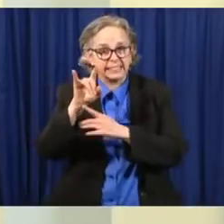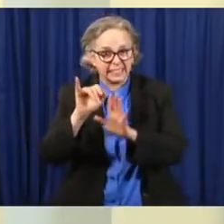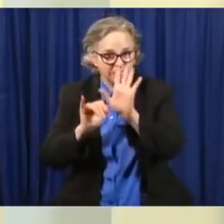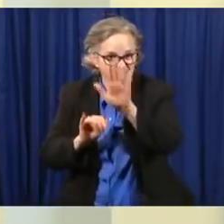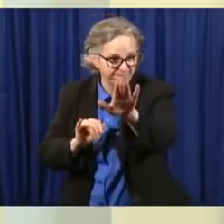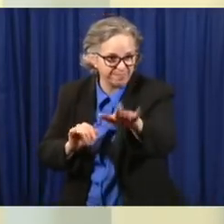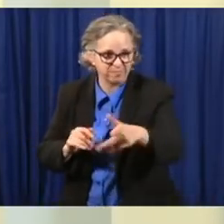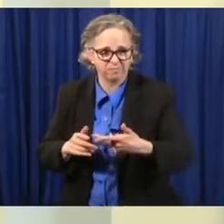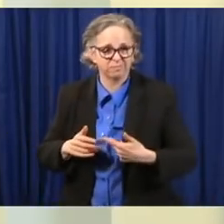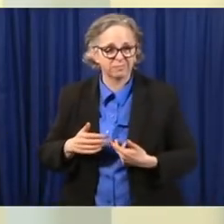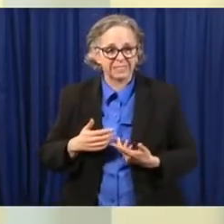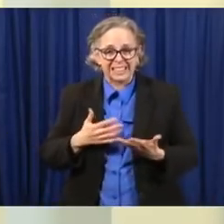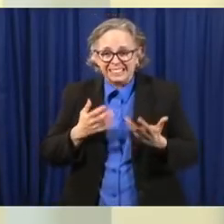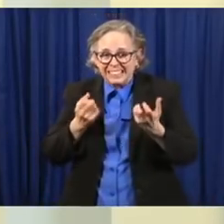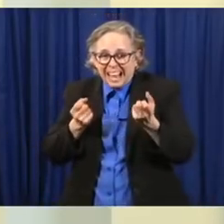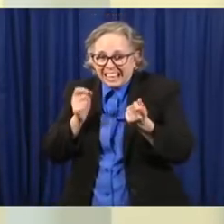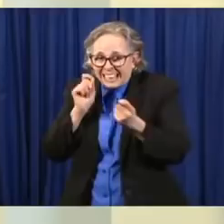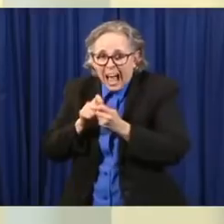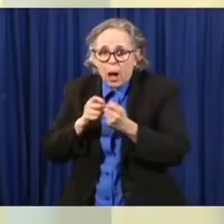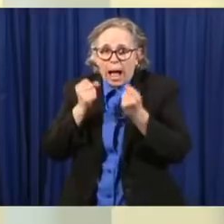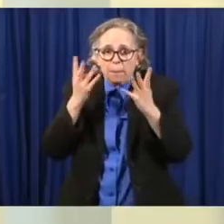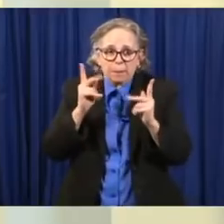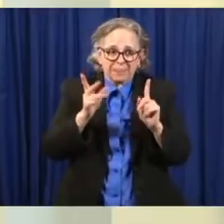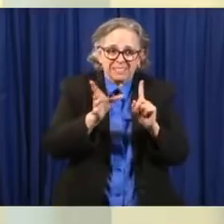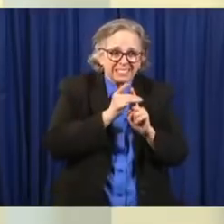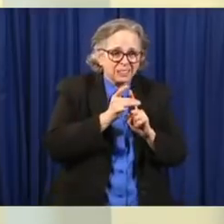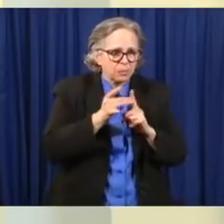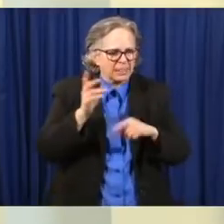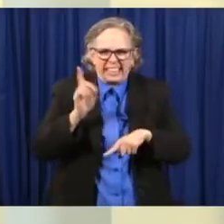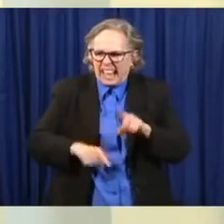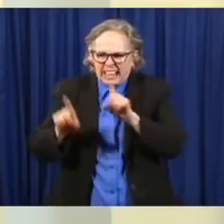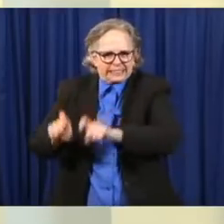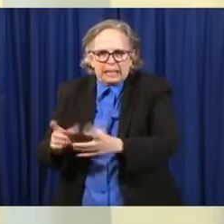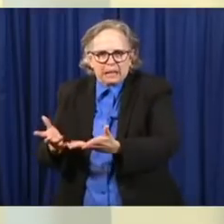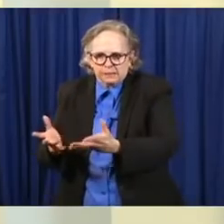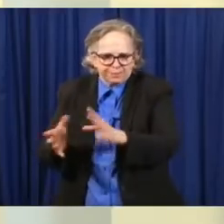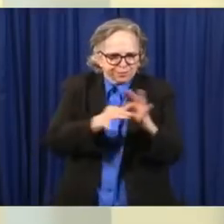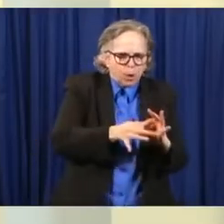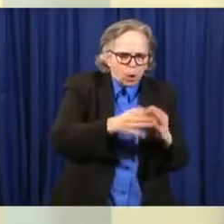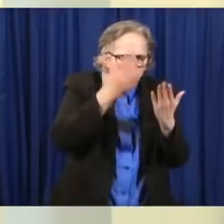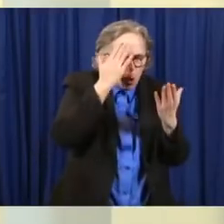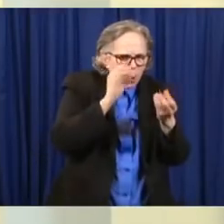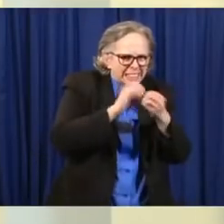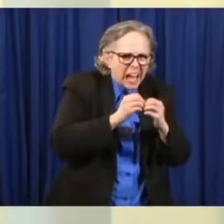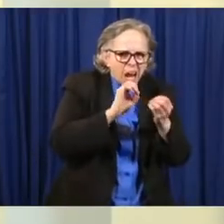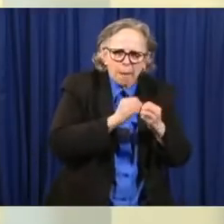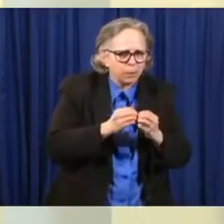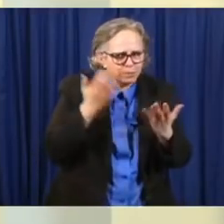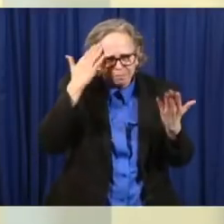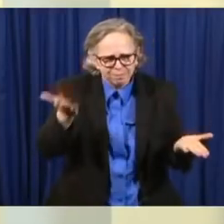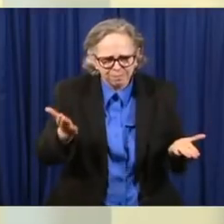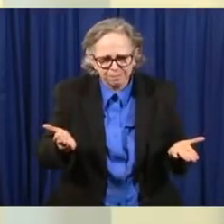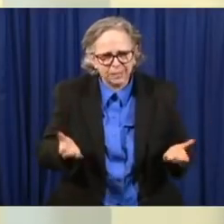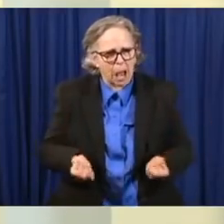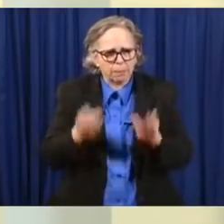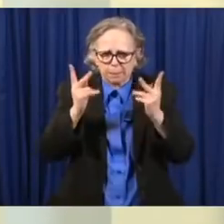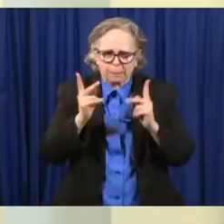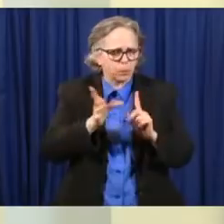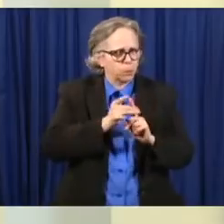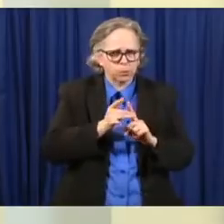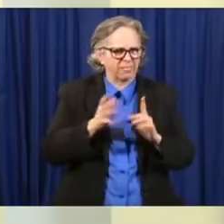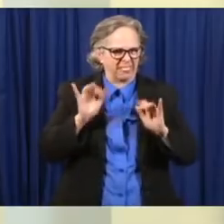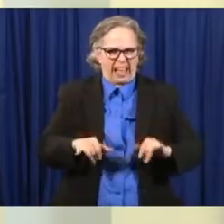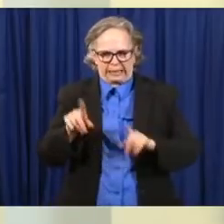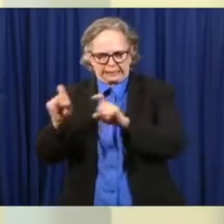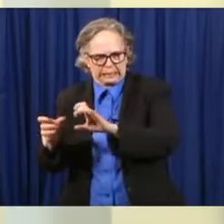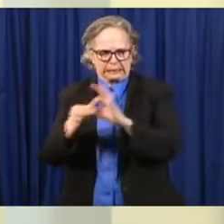at this point in our population because we can't test and get population level data. I've seen some studies and some